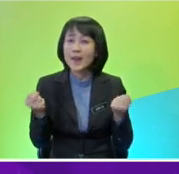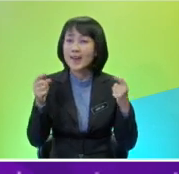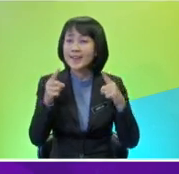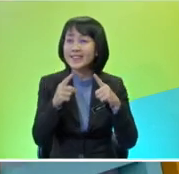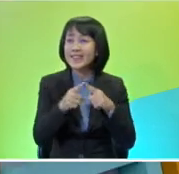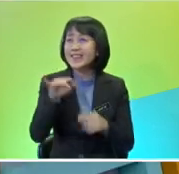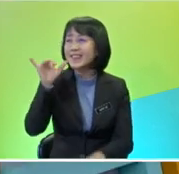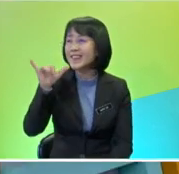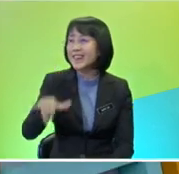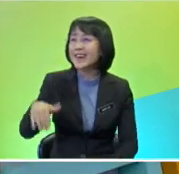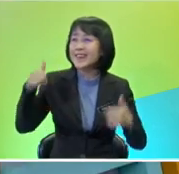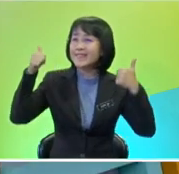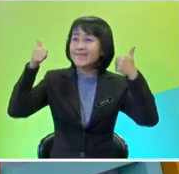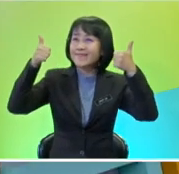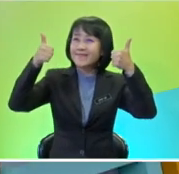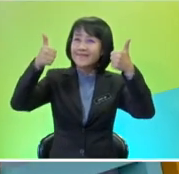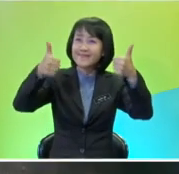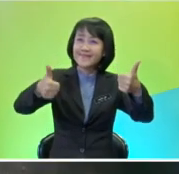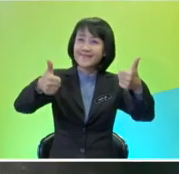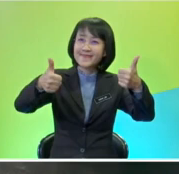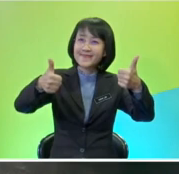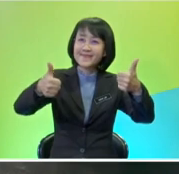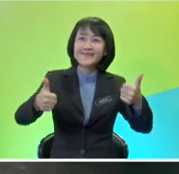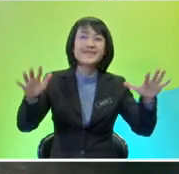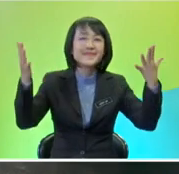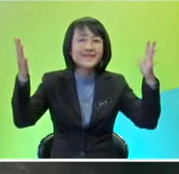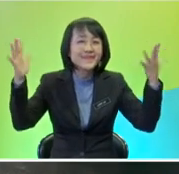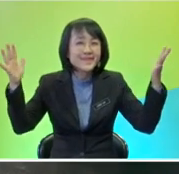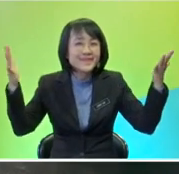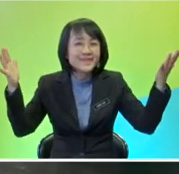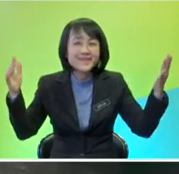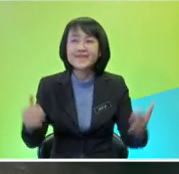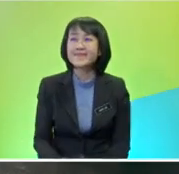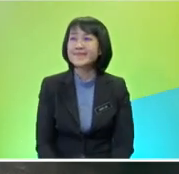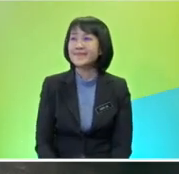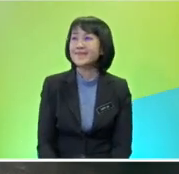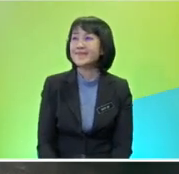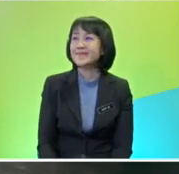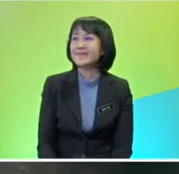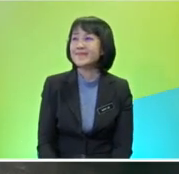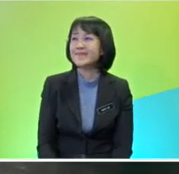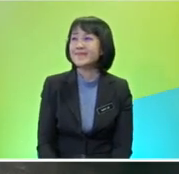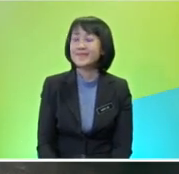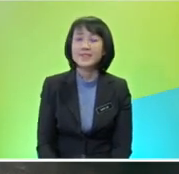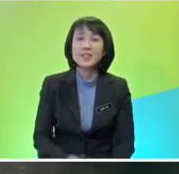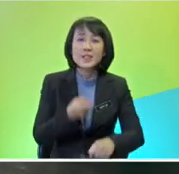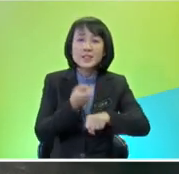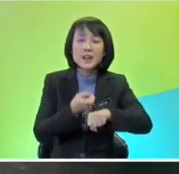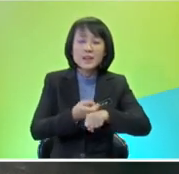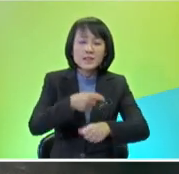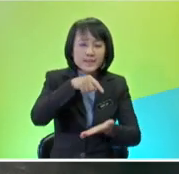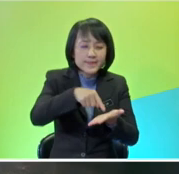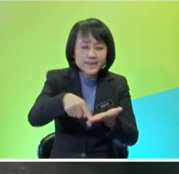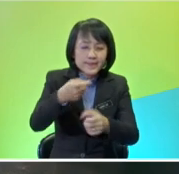you've got it right. Good Emir. Job, Good everyone. Good job, everyone. Mr. Haikal, speaking yeah. of shells, what are these shells for?